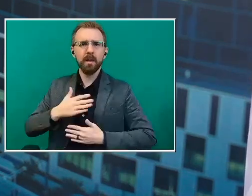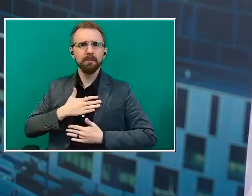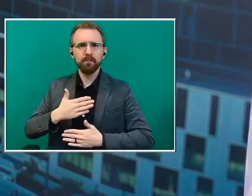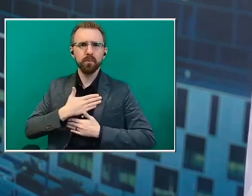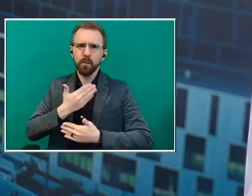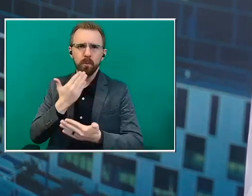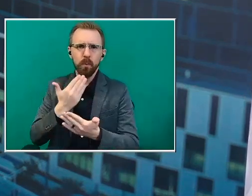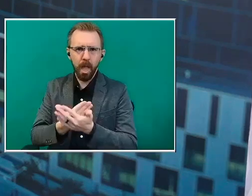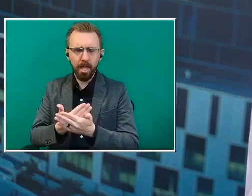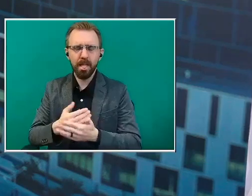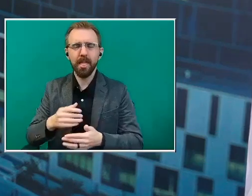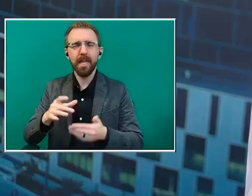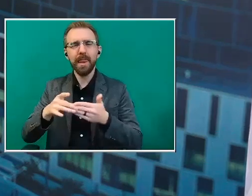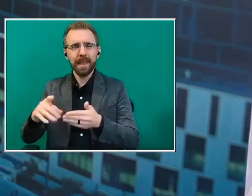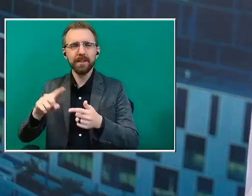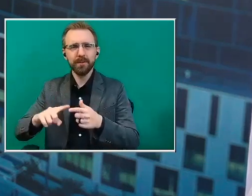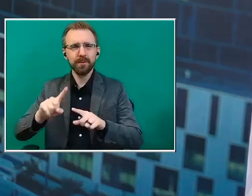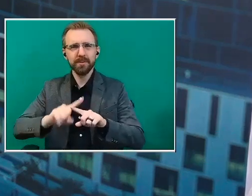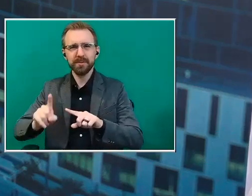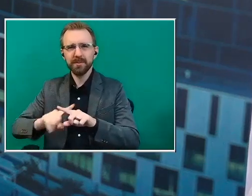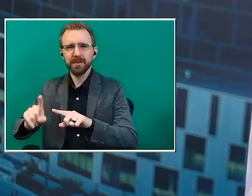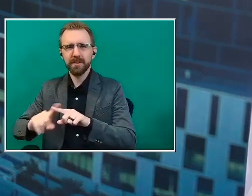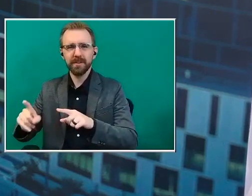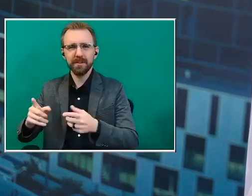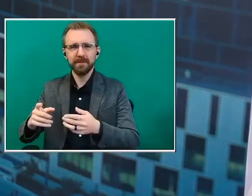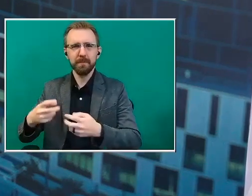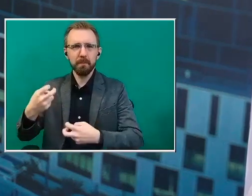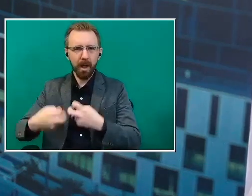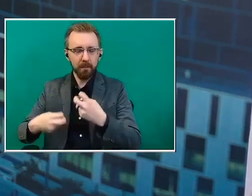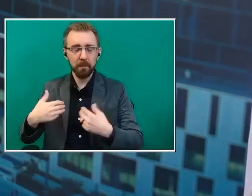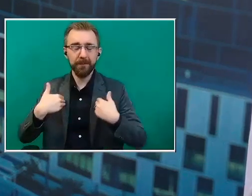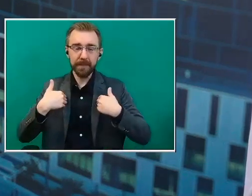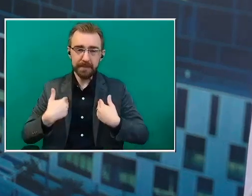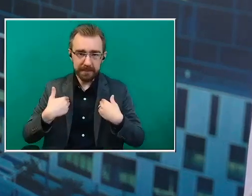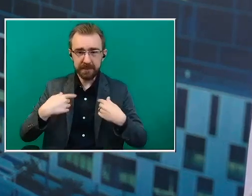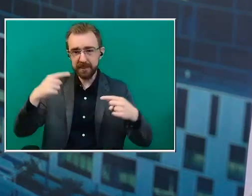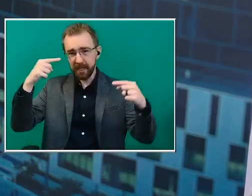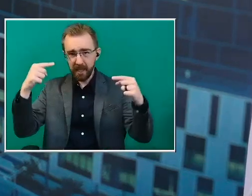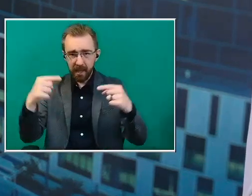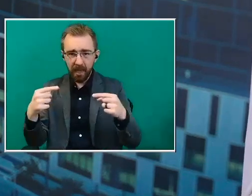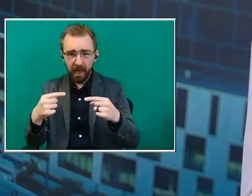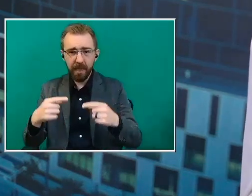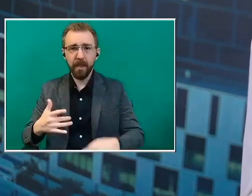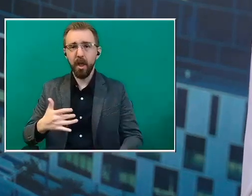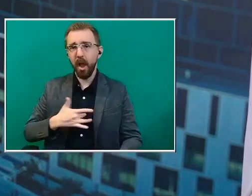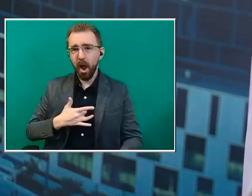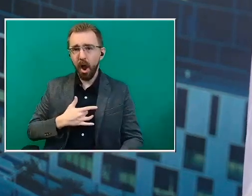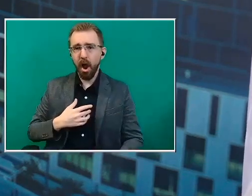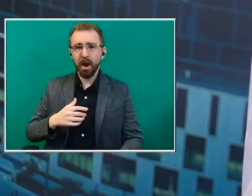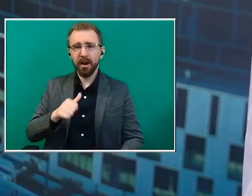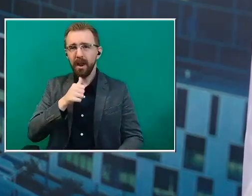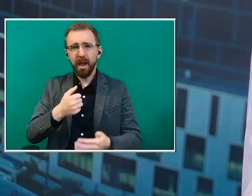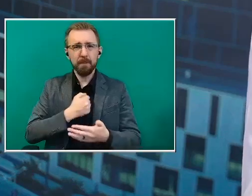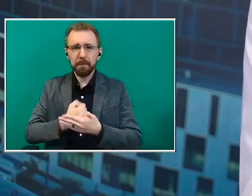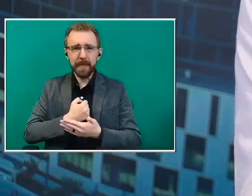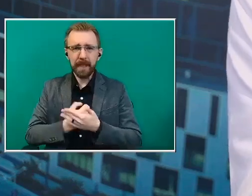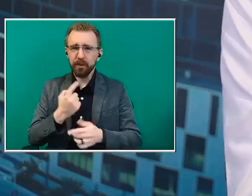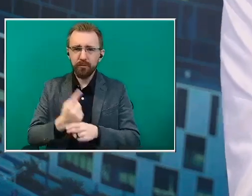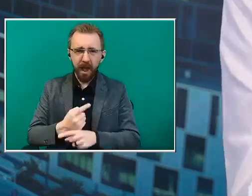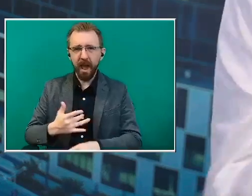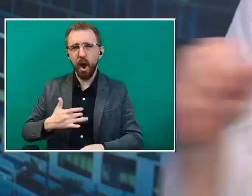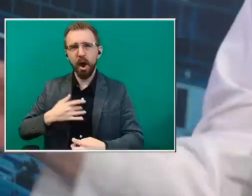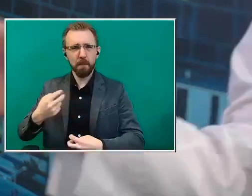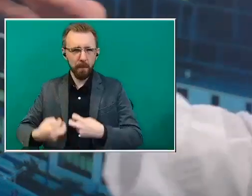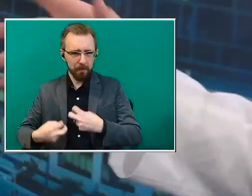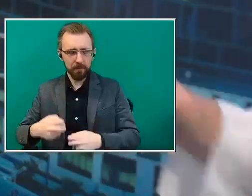to a whole host of downstream problems: fatigue, headaches, heart arrhythmias, and other types of heart problems. Dr. Luther has joined